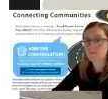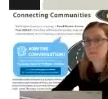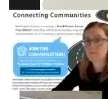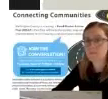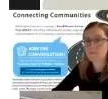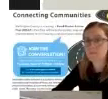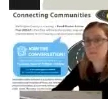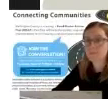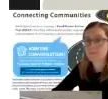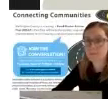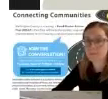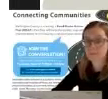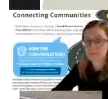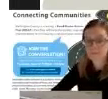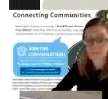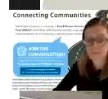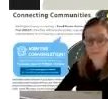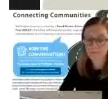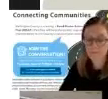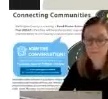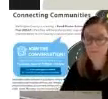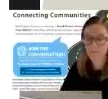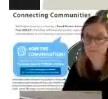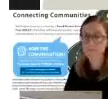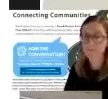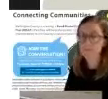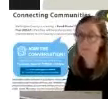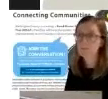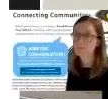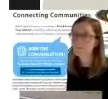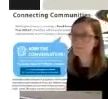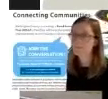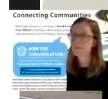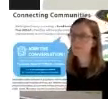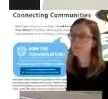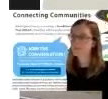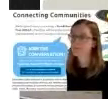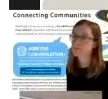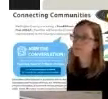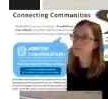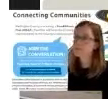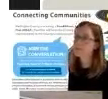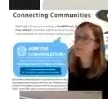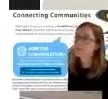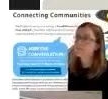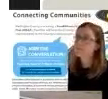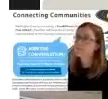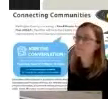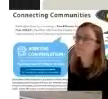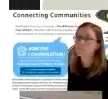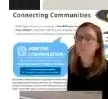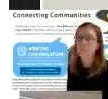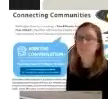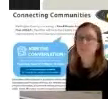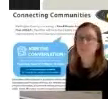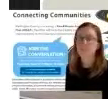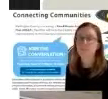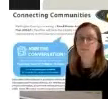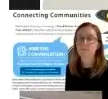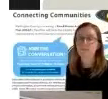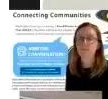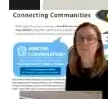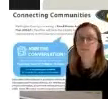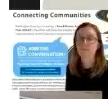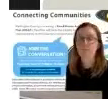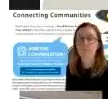over to Zara to facilitate some discussion of some of your questions. So where do we go from here? We need to hear